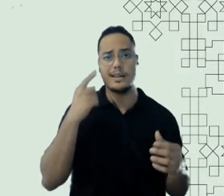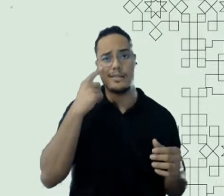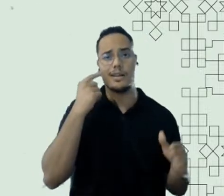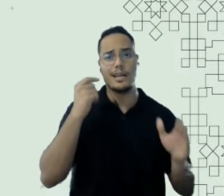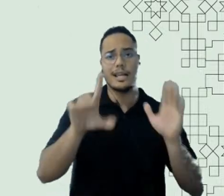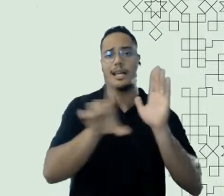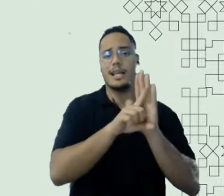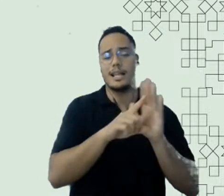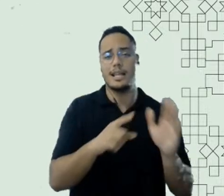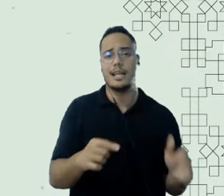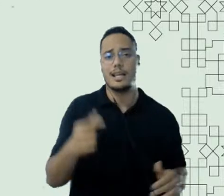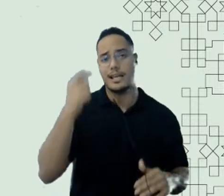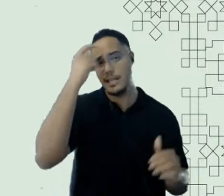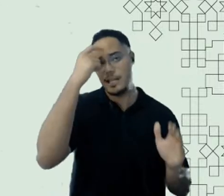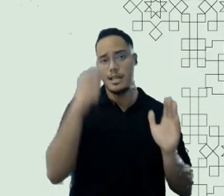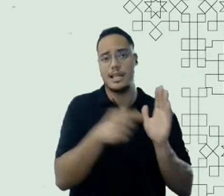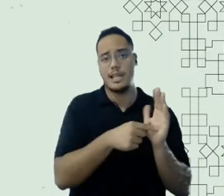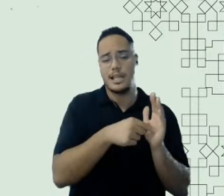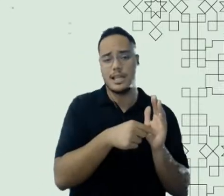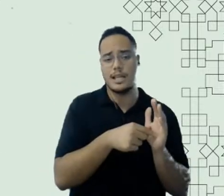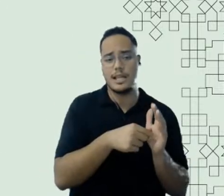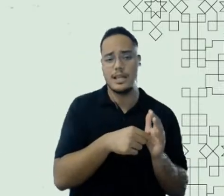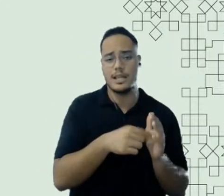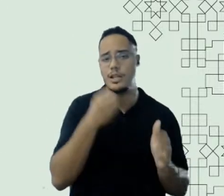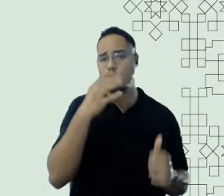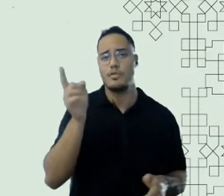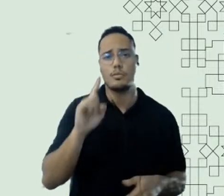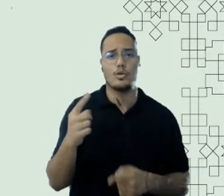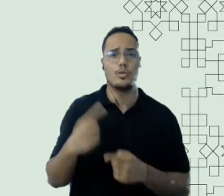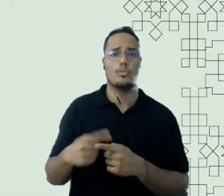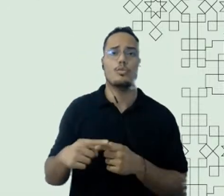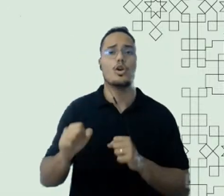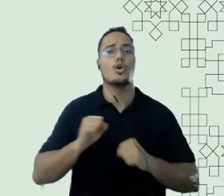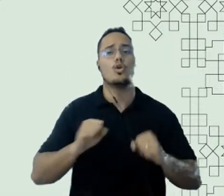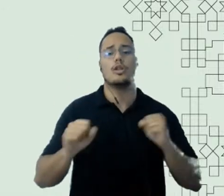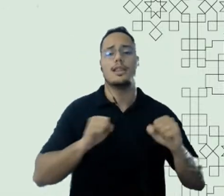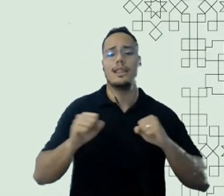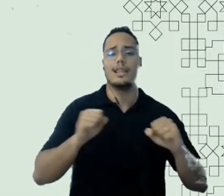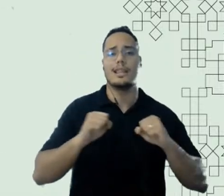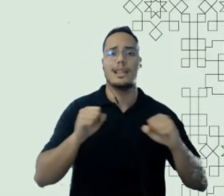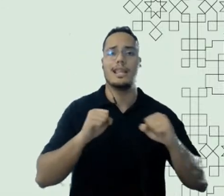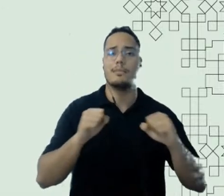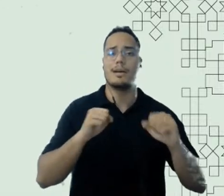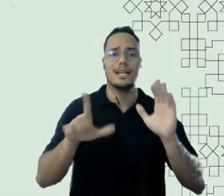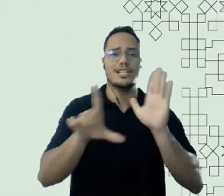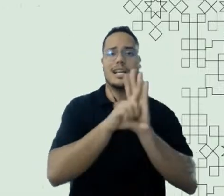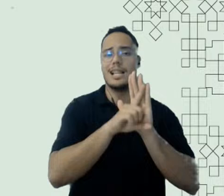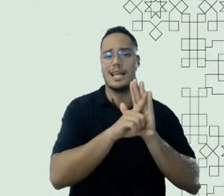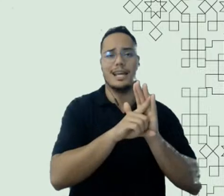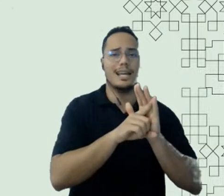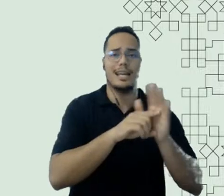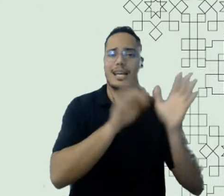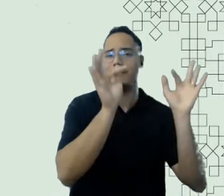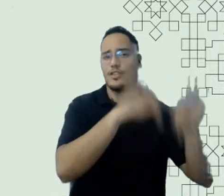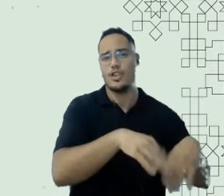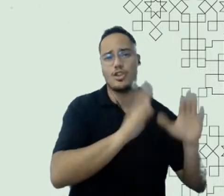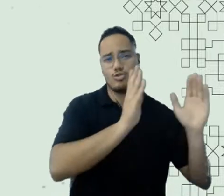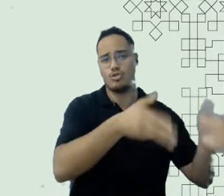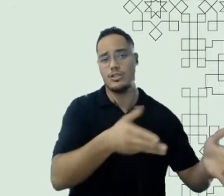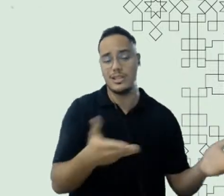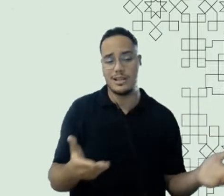few years. So if the debate is closed for a few years, the rule would